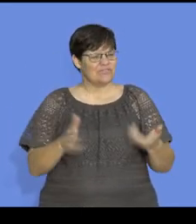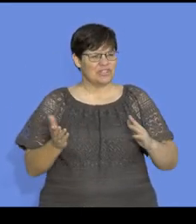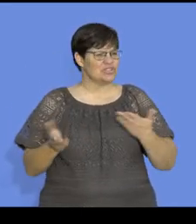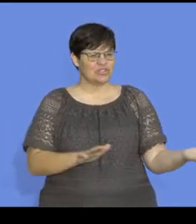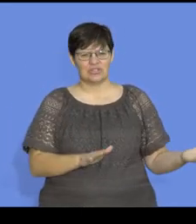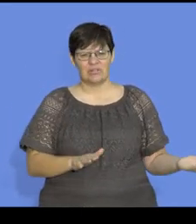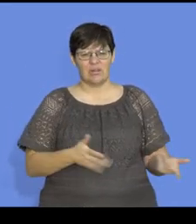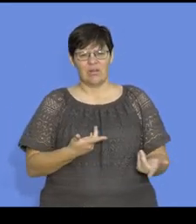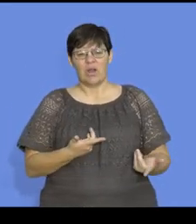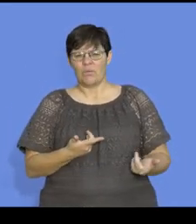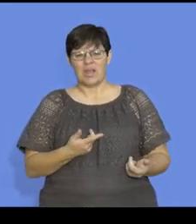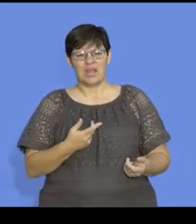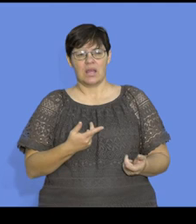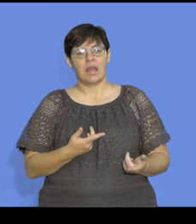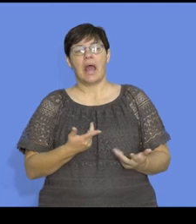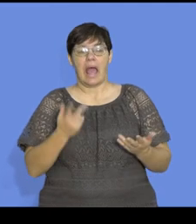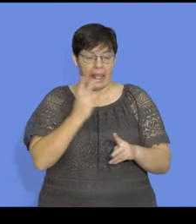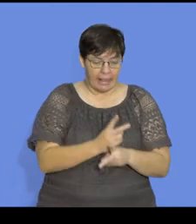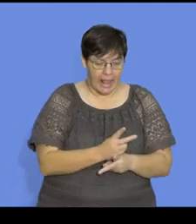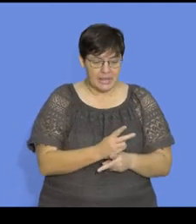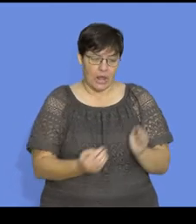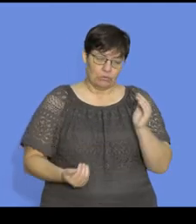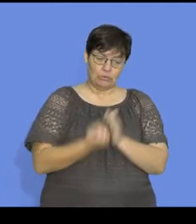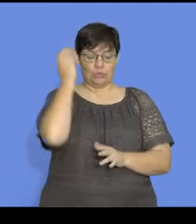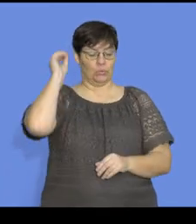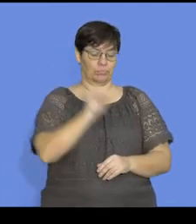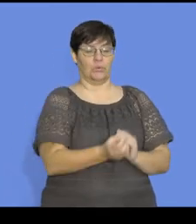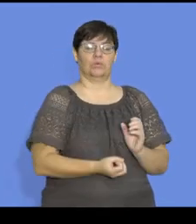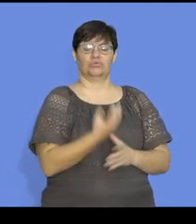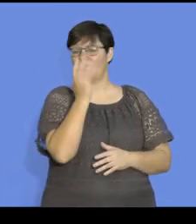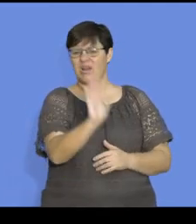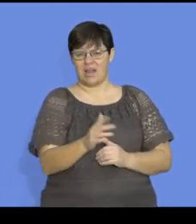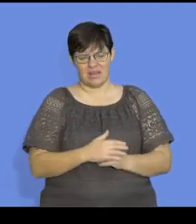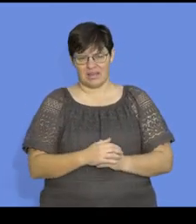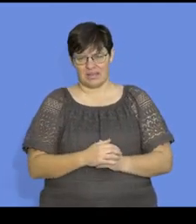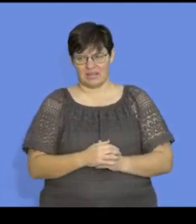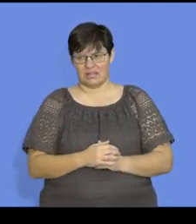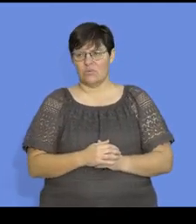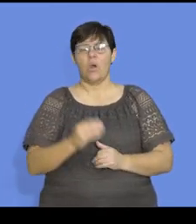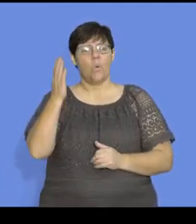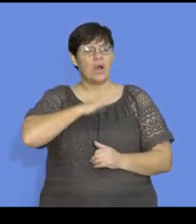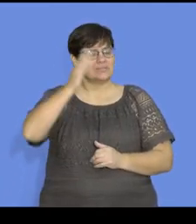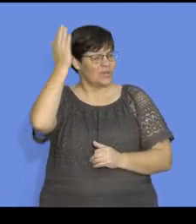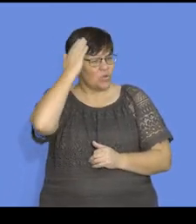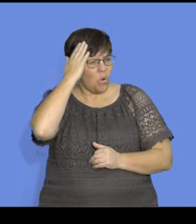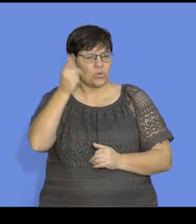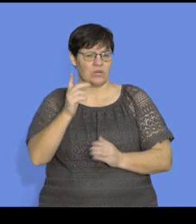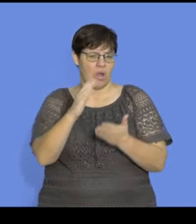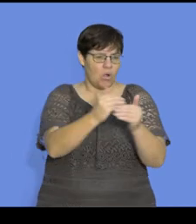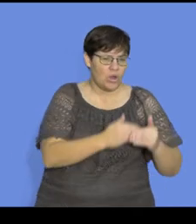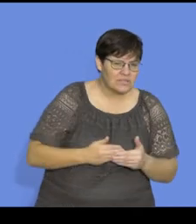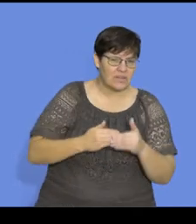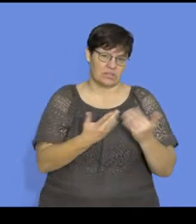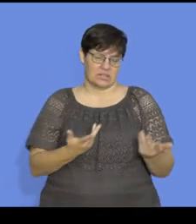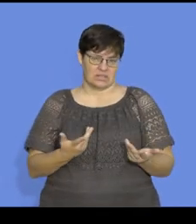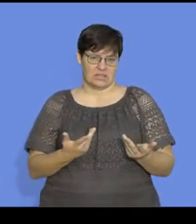and basically resurrect it. That's not the idea. Look here, we want known varieties, conservation